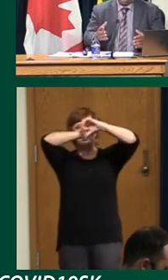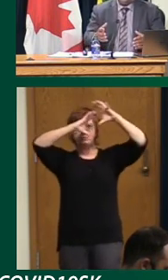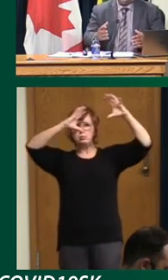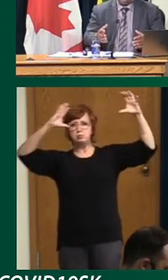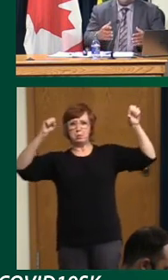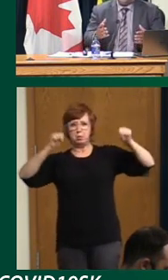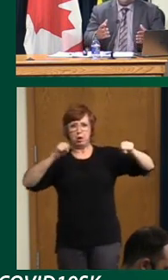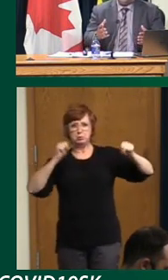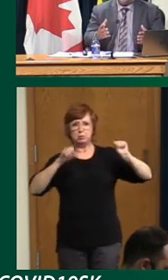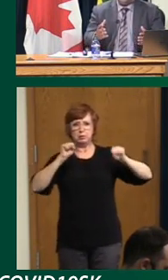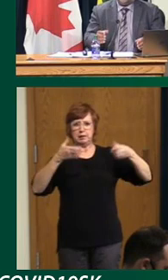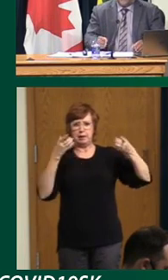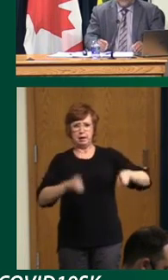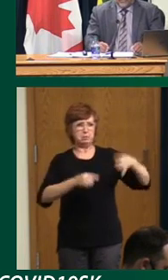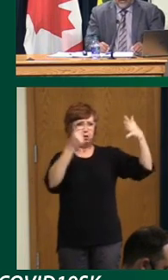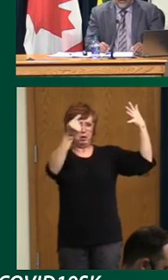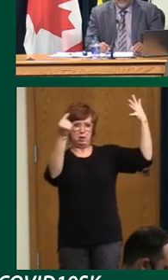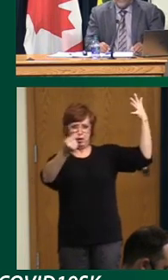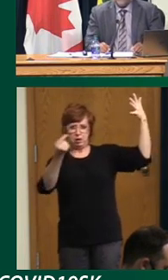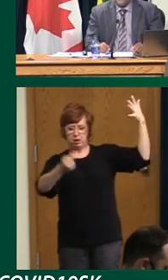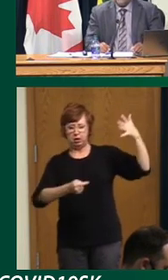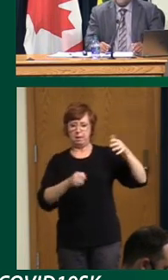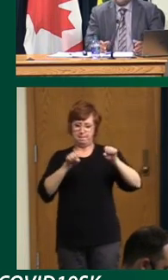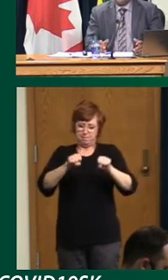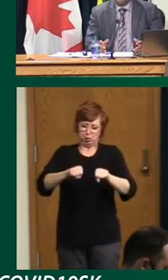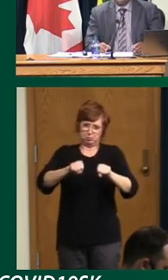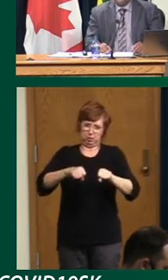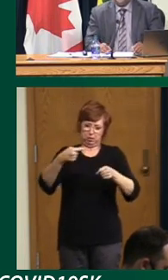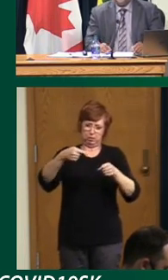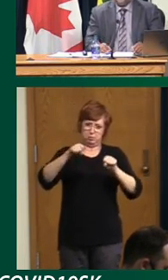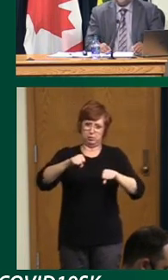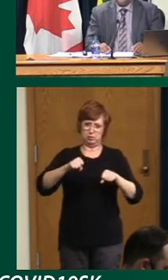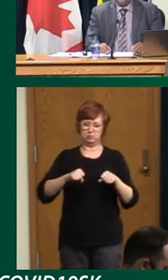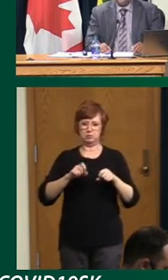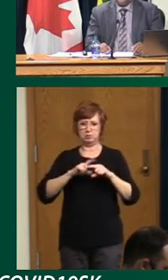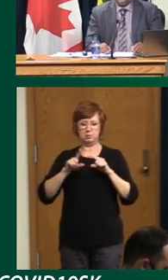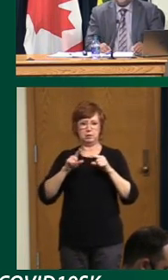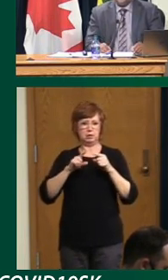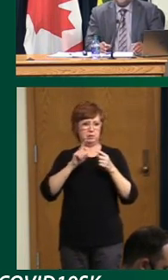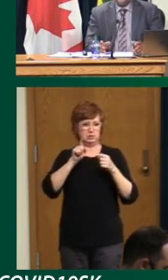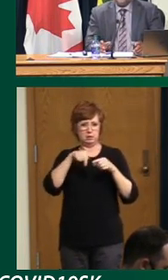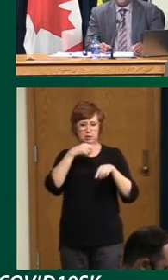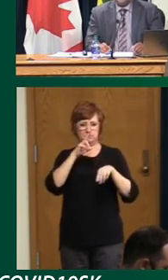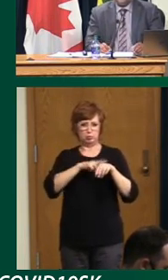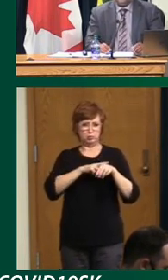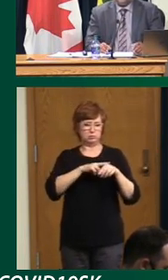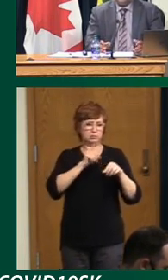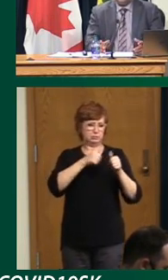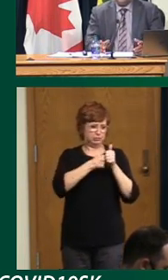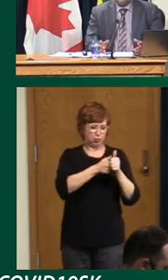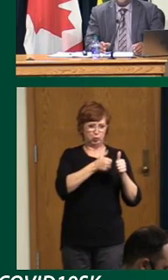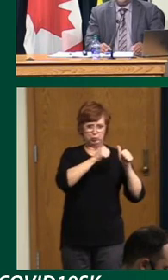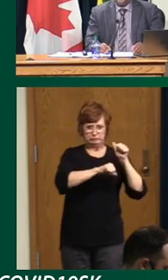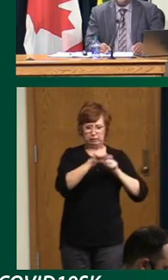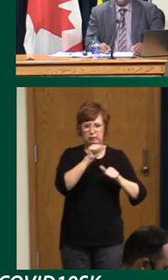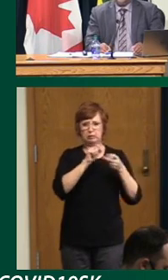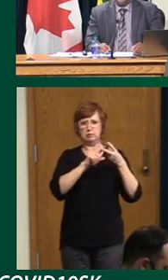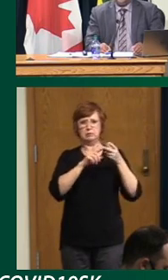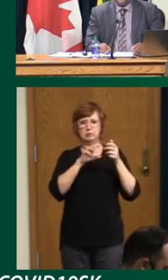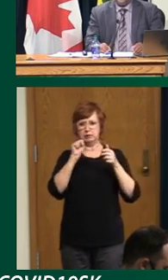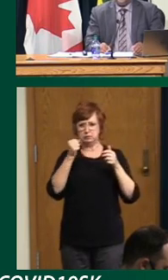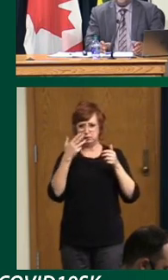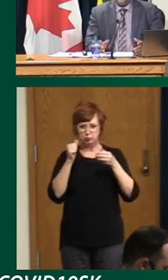it's showing some possible scenarios. And that, of course, is taken along with epidemiology, other factors by the Saskatchewan